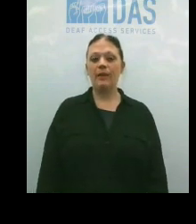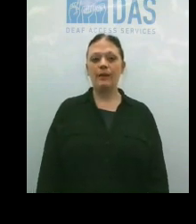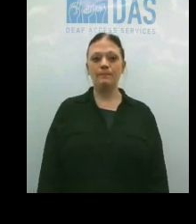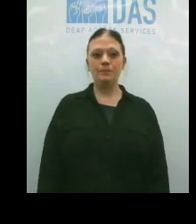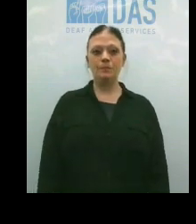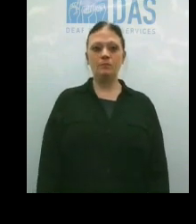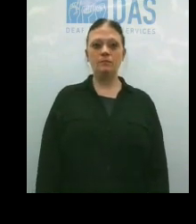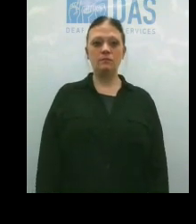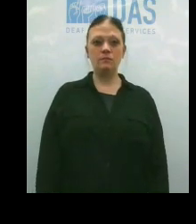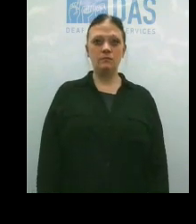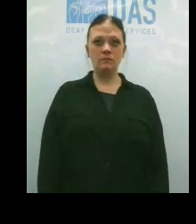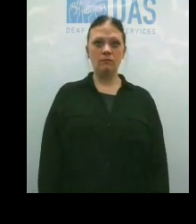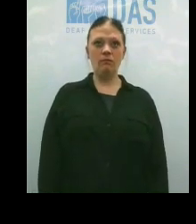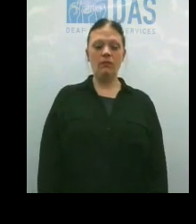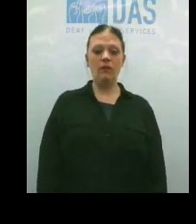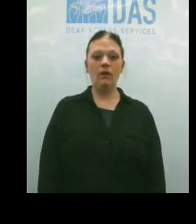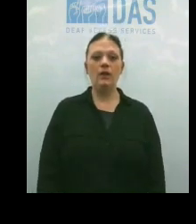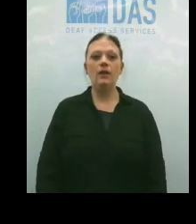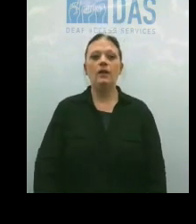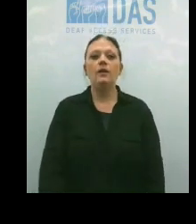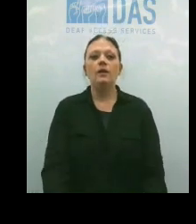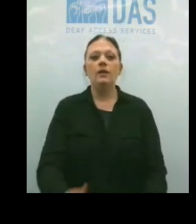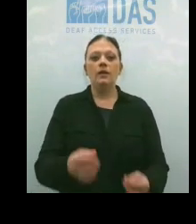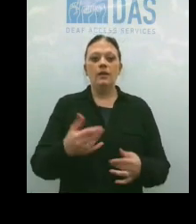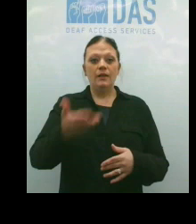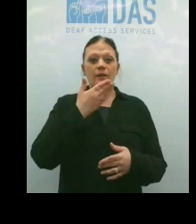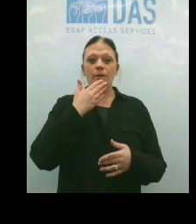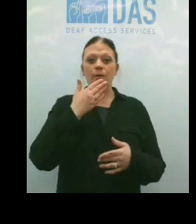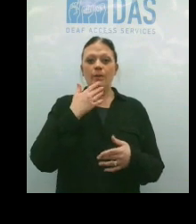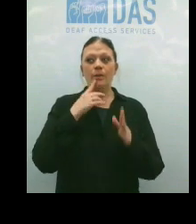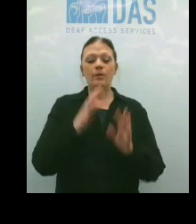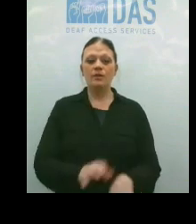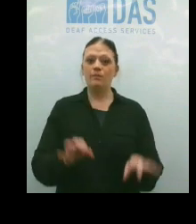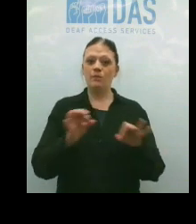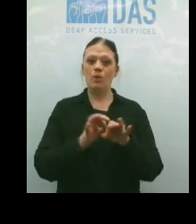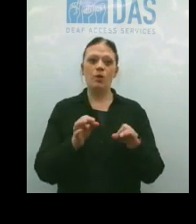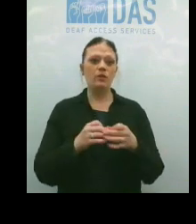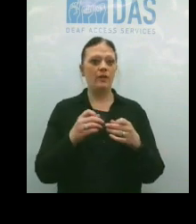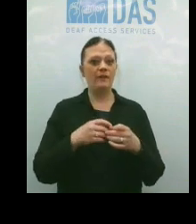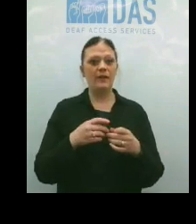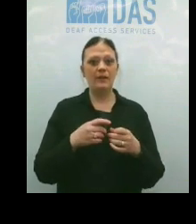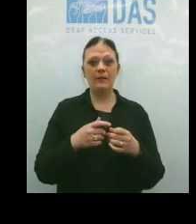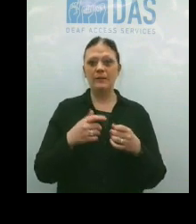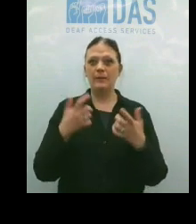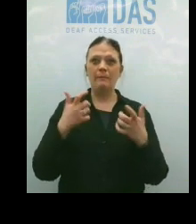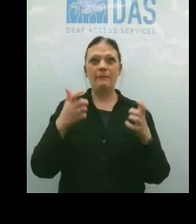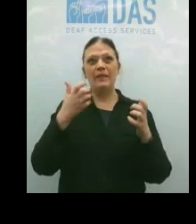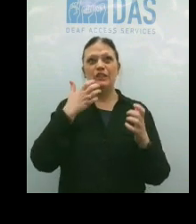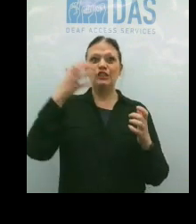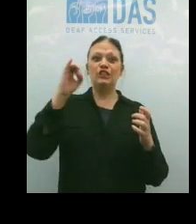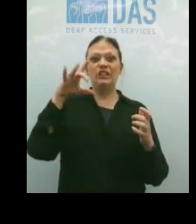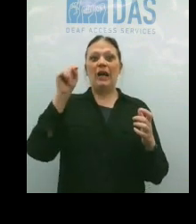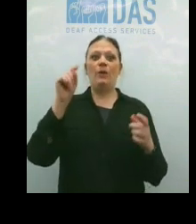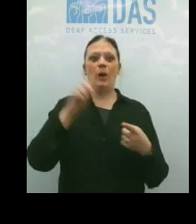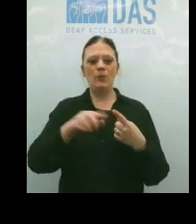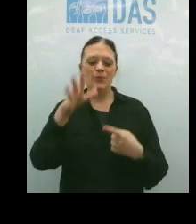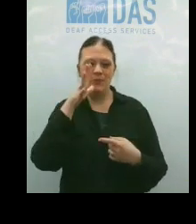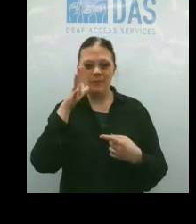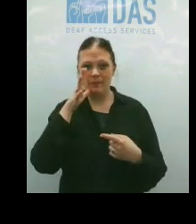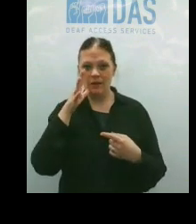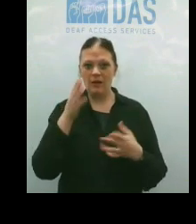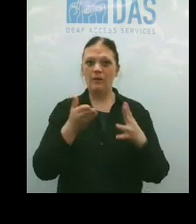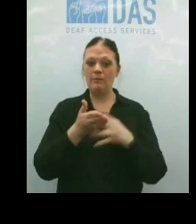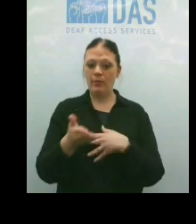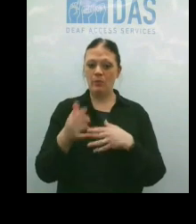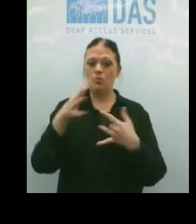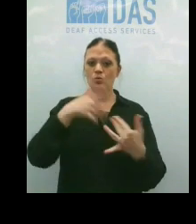Thank you. Yeah, so everybody, it's important that you give a big shout out to your mom and through a social distancing